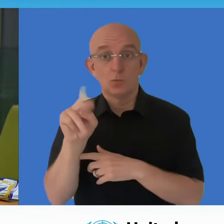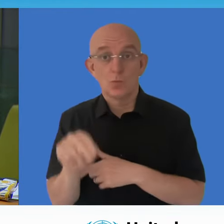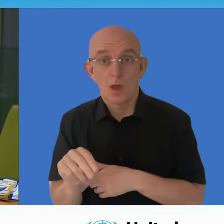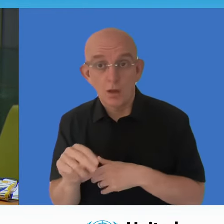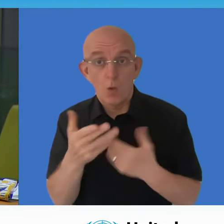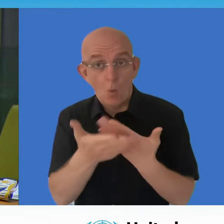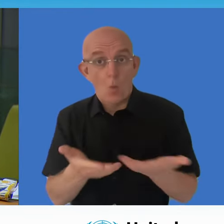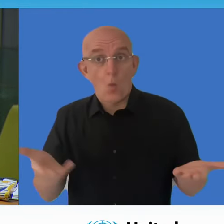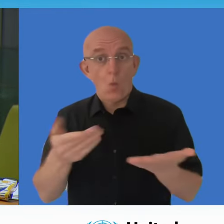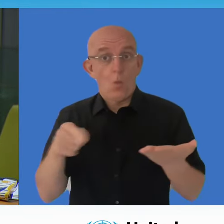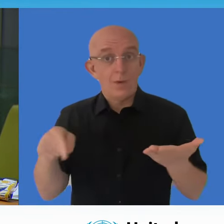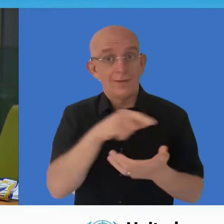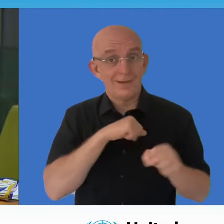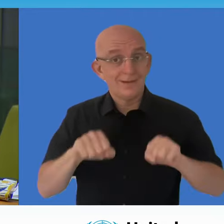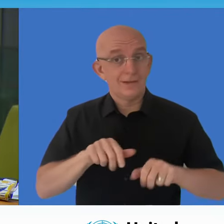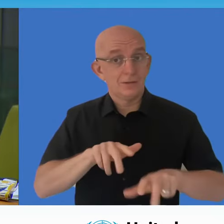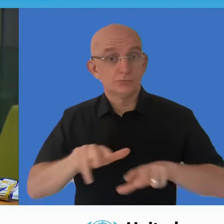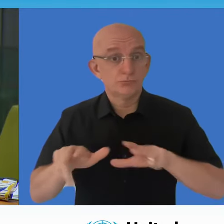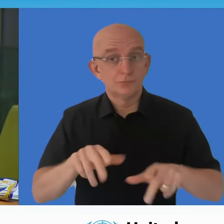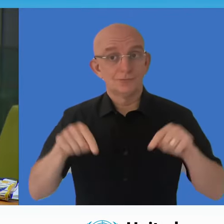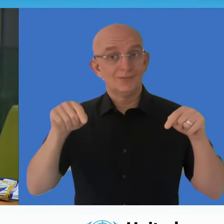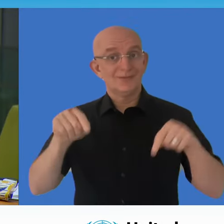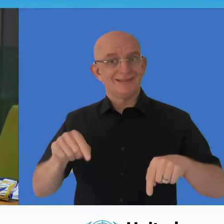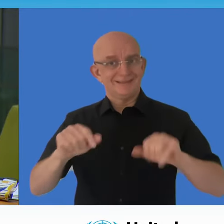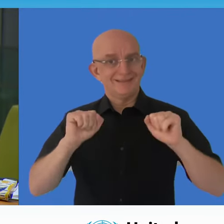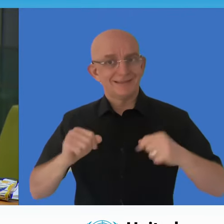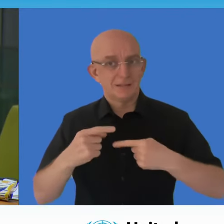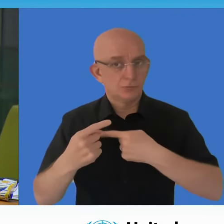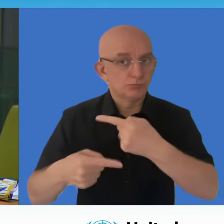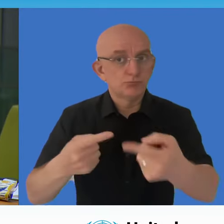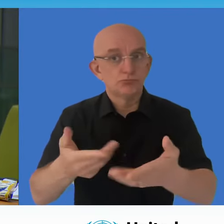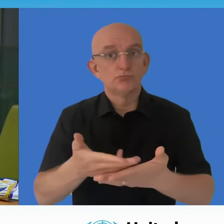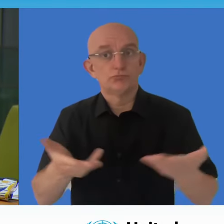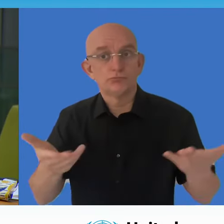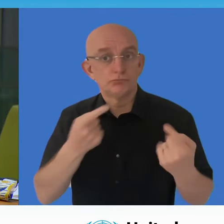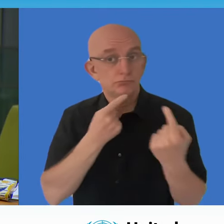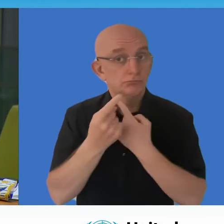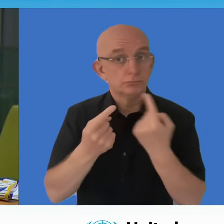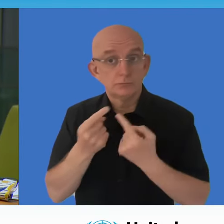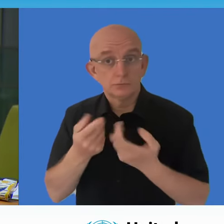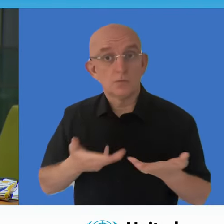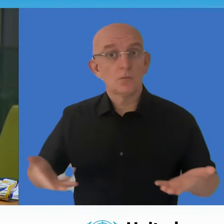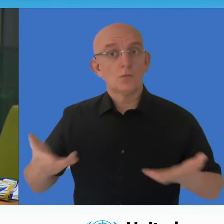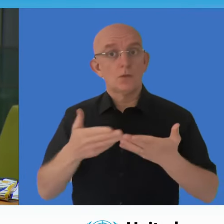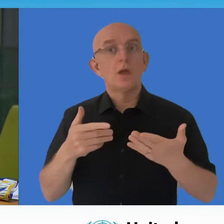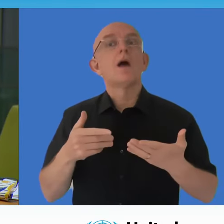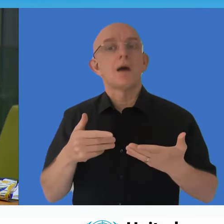it's to follow up on this conversation once we are home, once we return to our daily